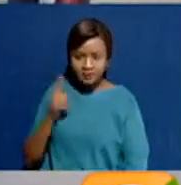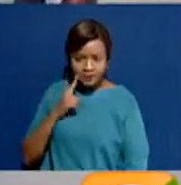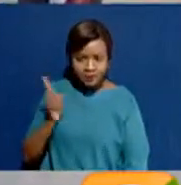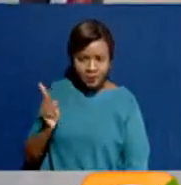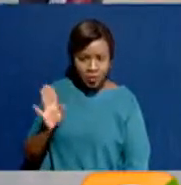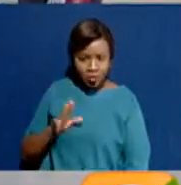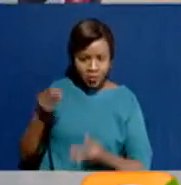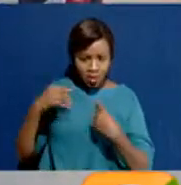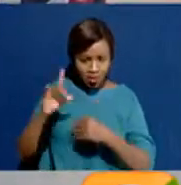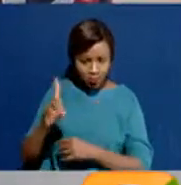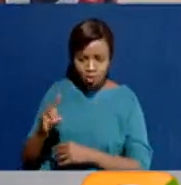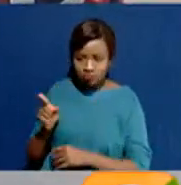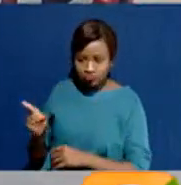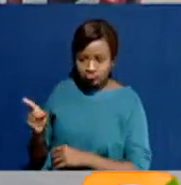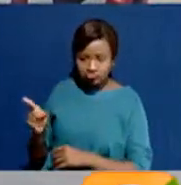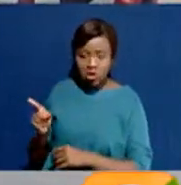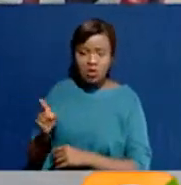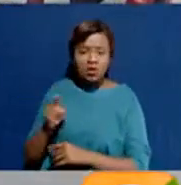case.